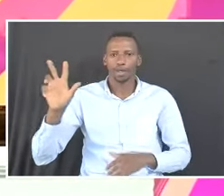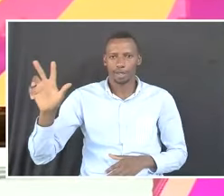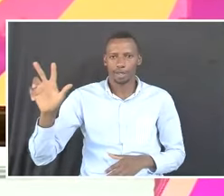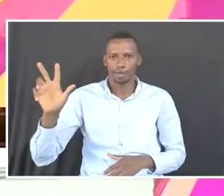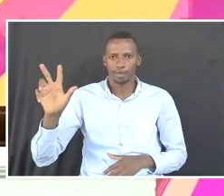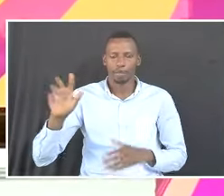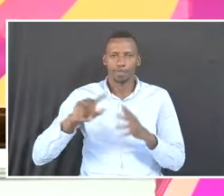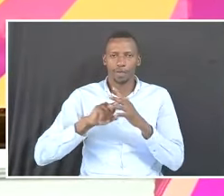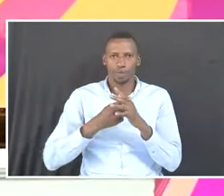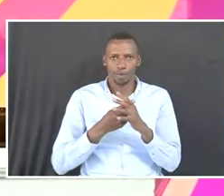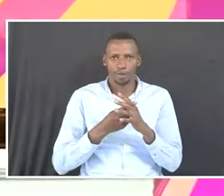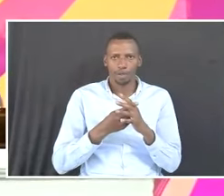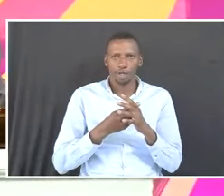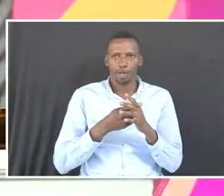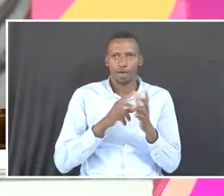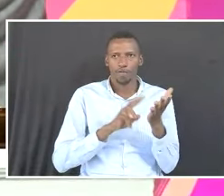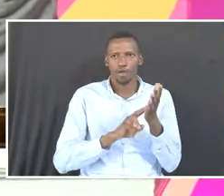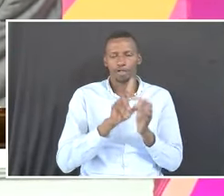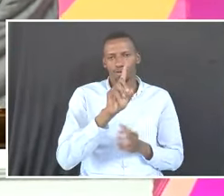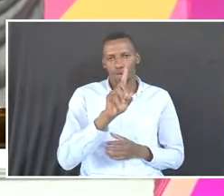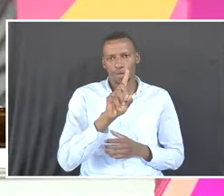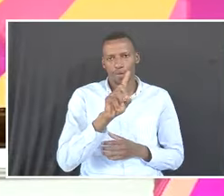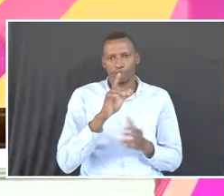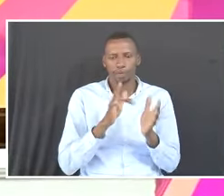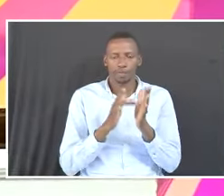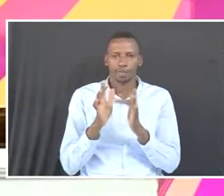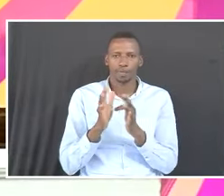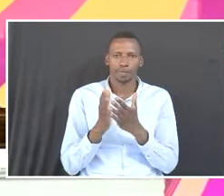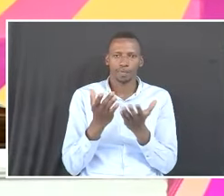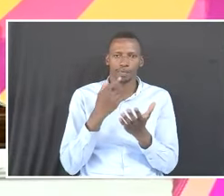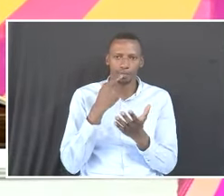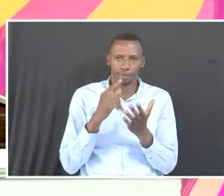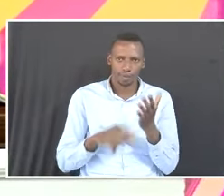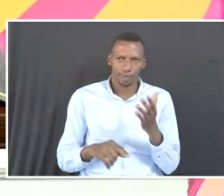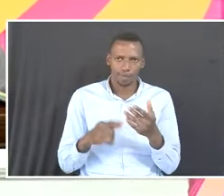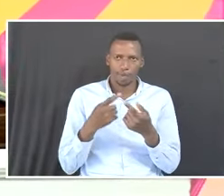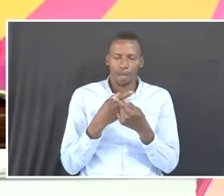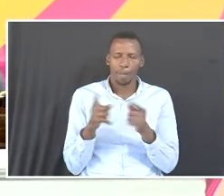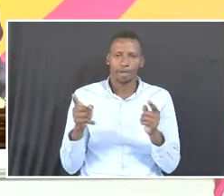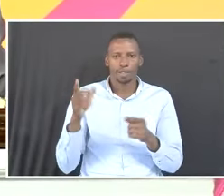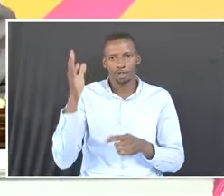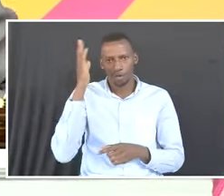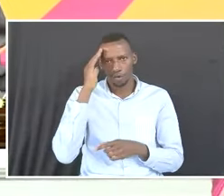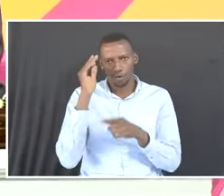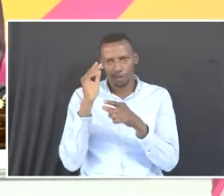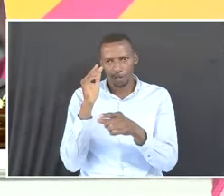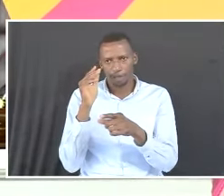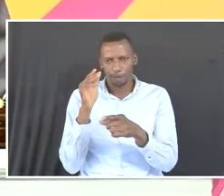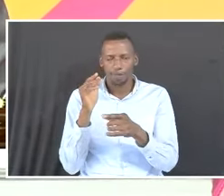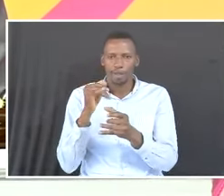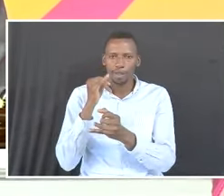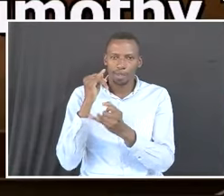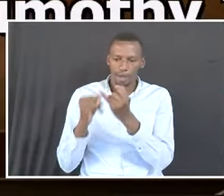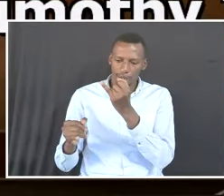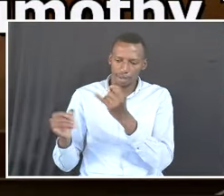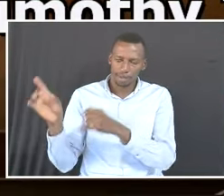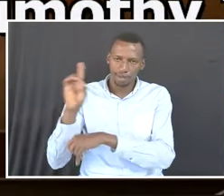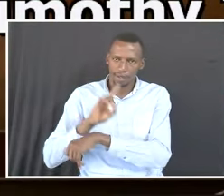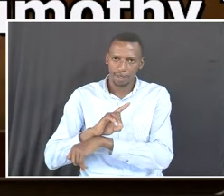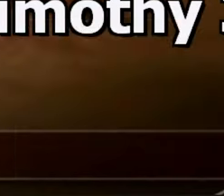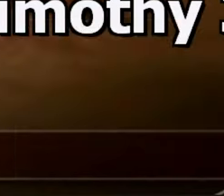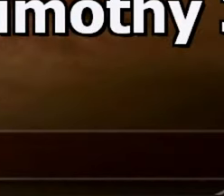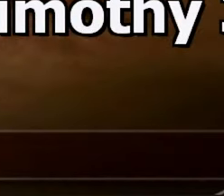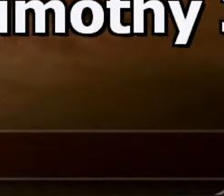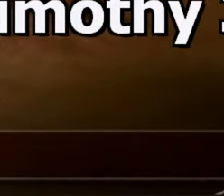beginning verses 1, the word of God says, but know this, that in the last days,